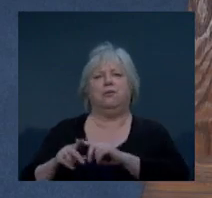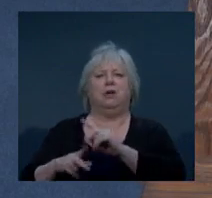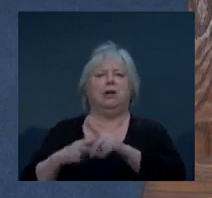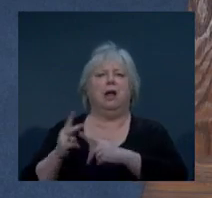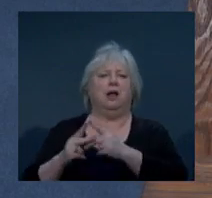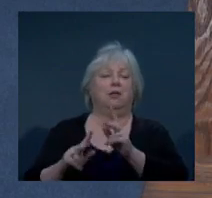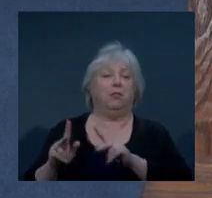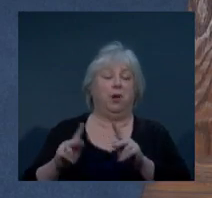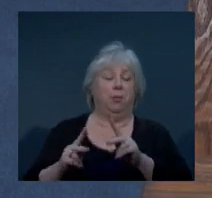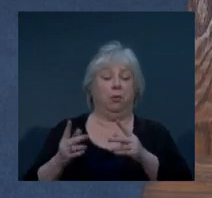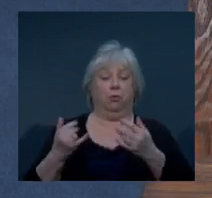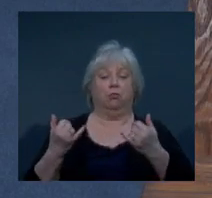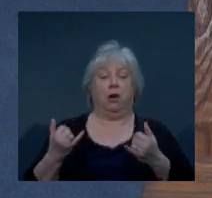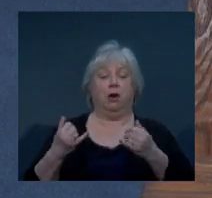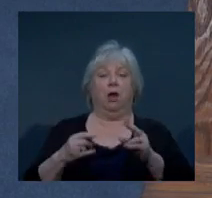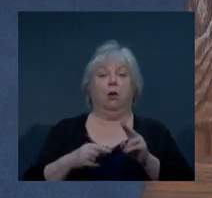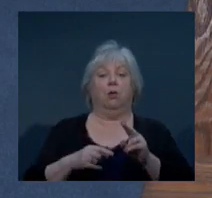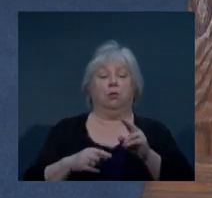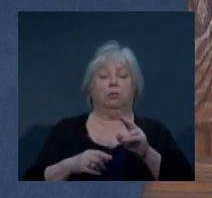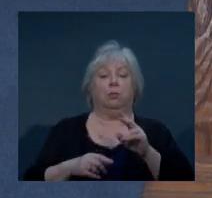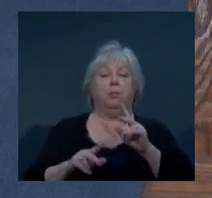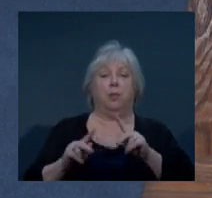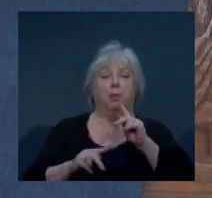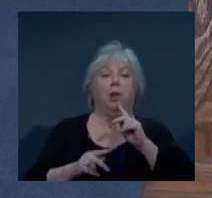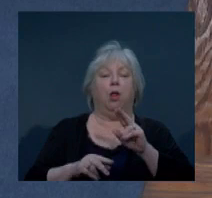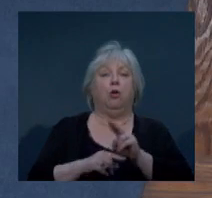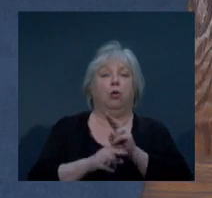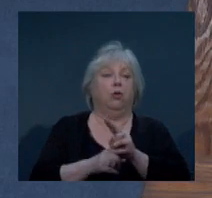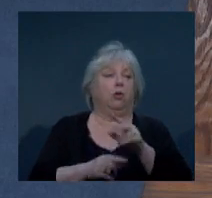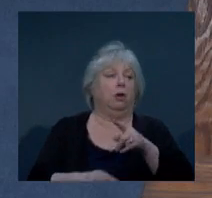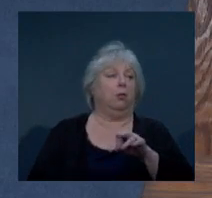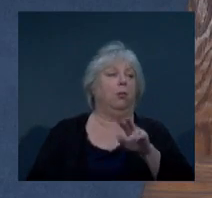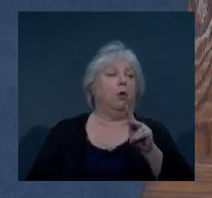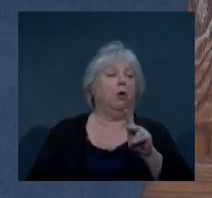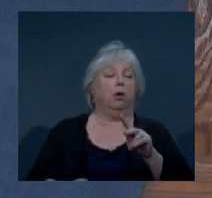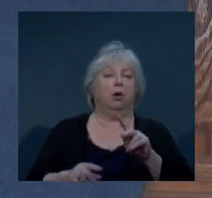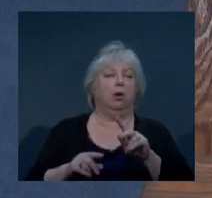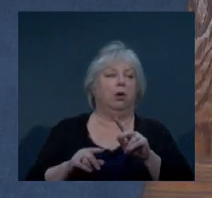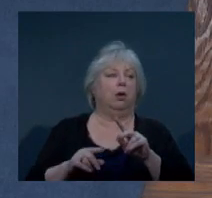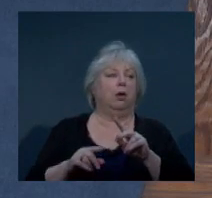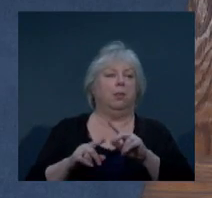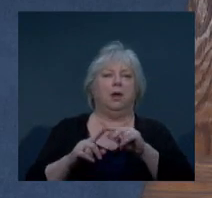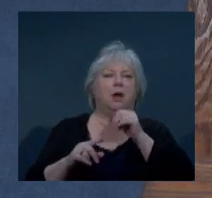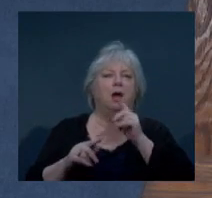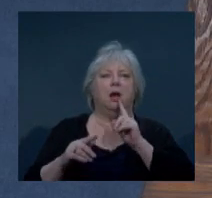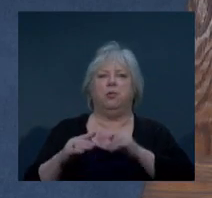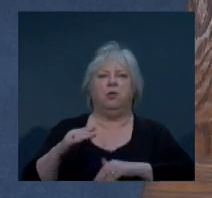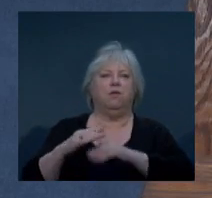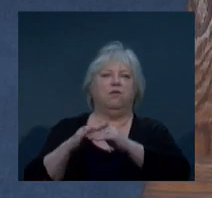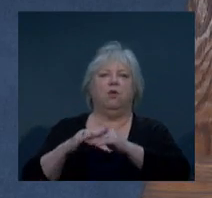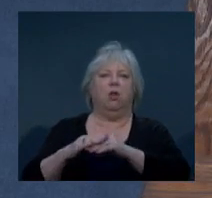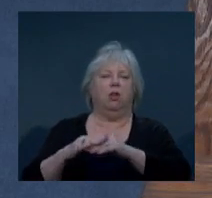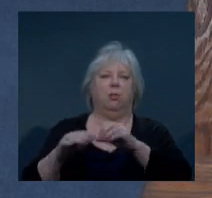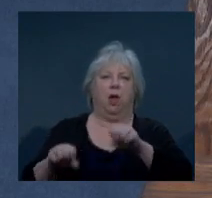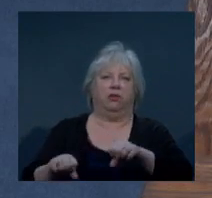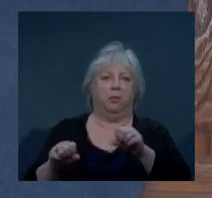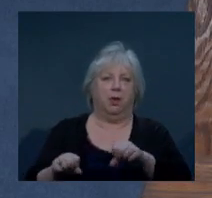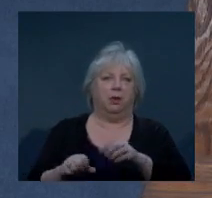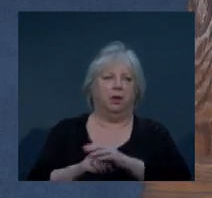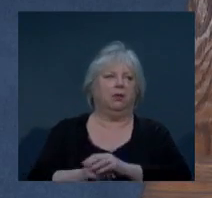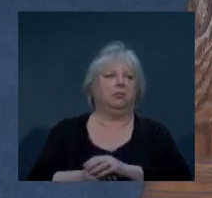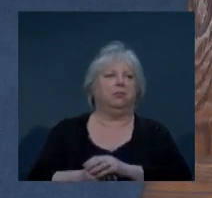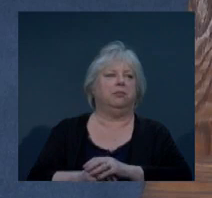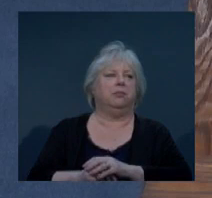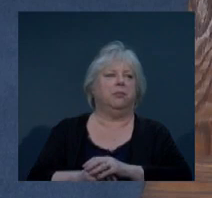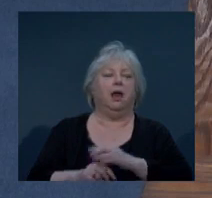it's being used, but not to, I think, its the full ability of that space. But I'm